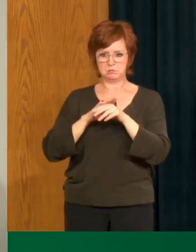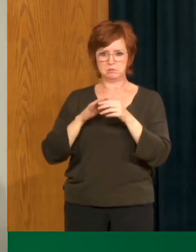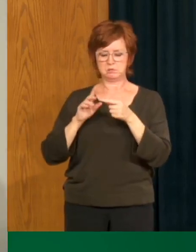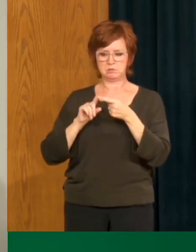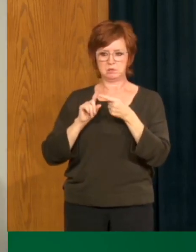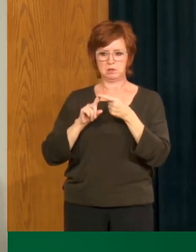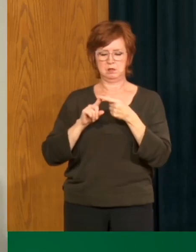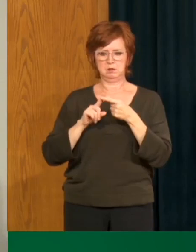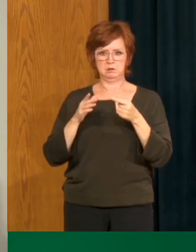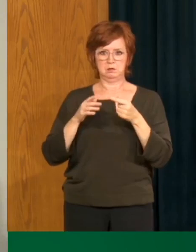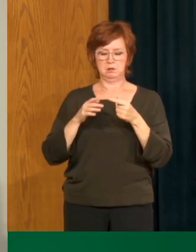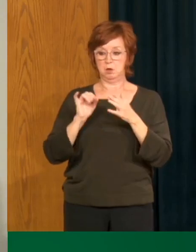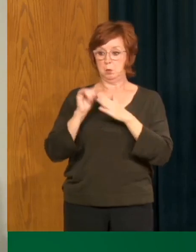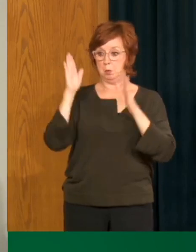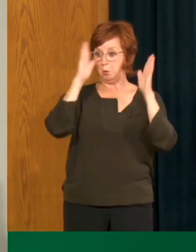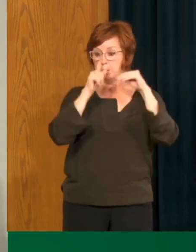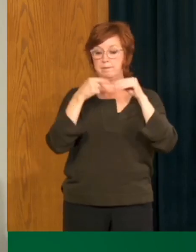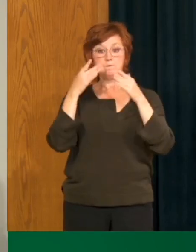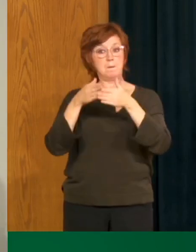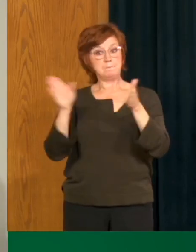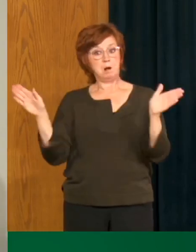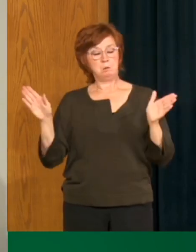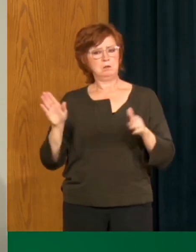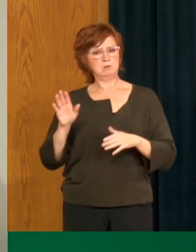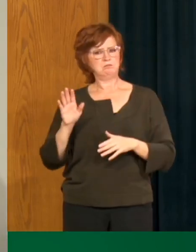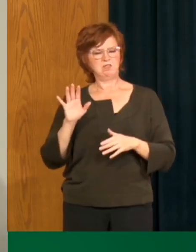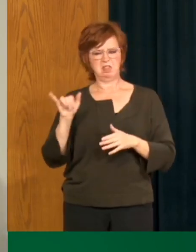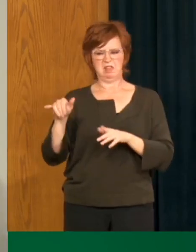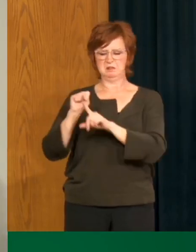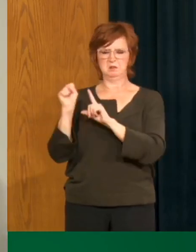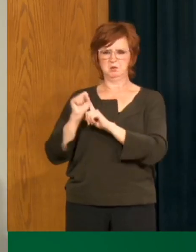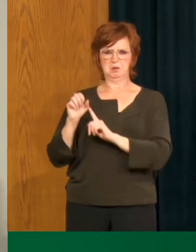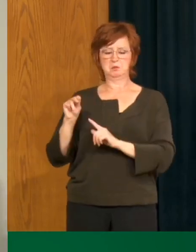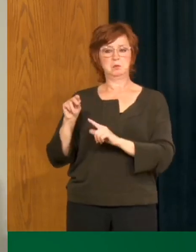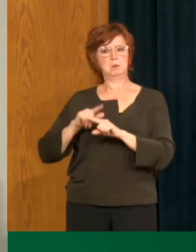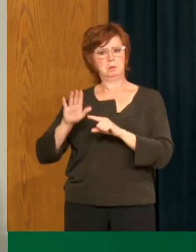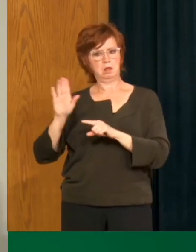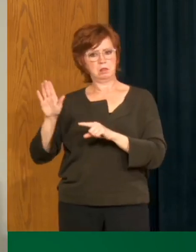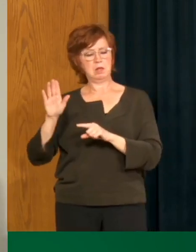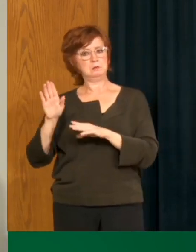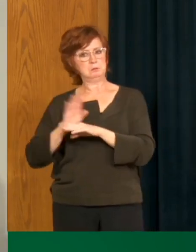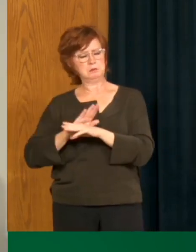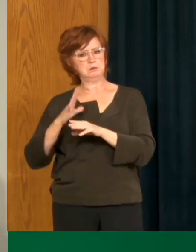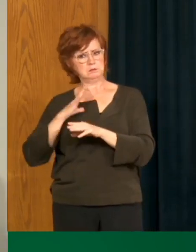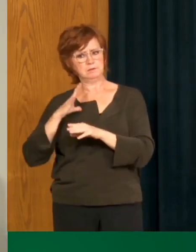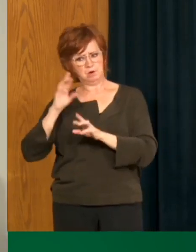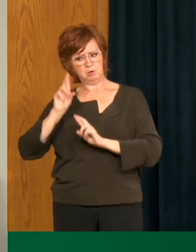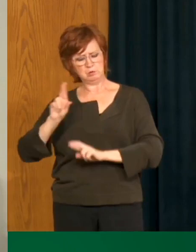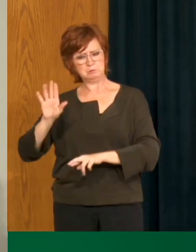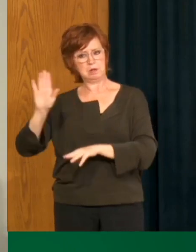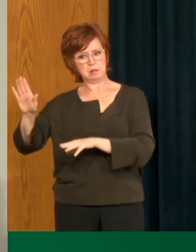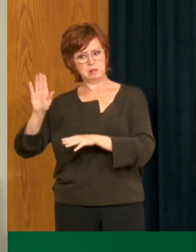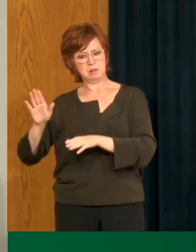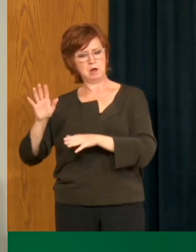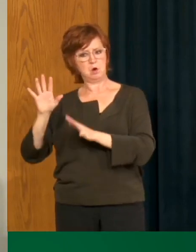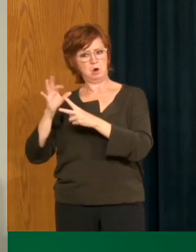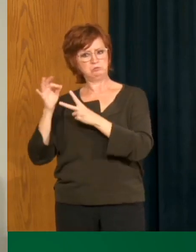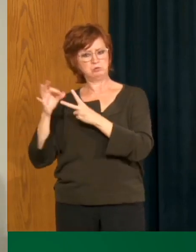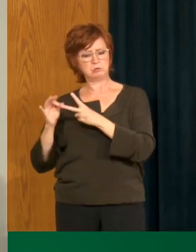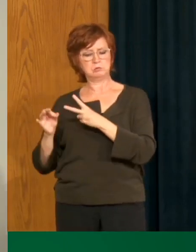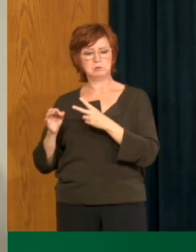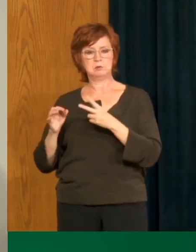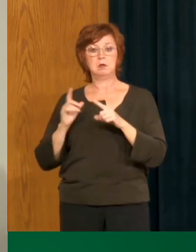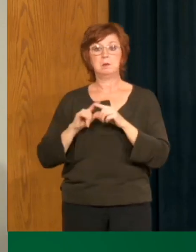to post if they want, and certainly businesses are encouraged to post. And I think this all relates to the fact that we need trust and confidence